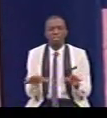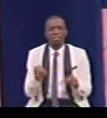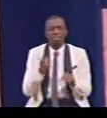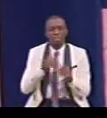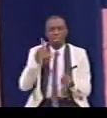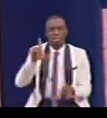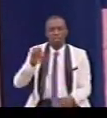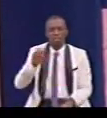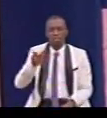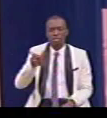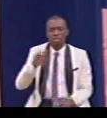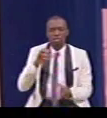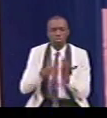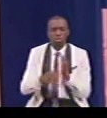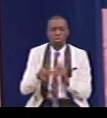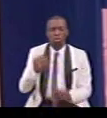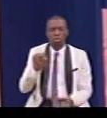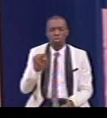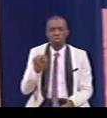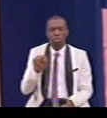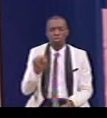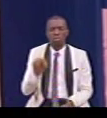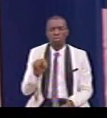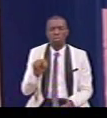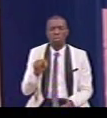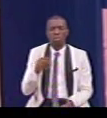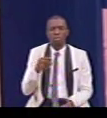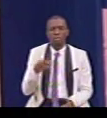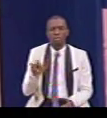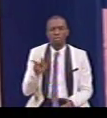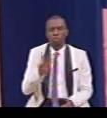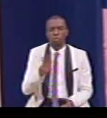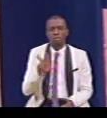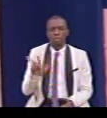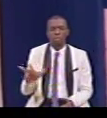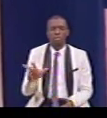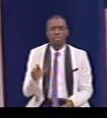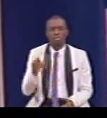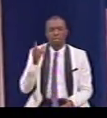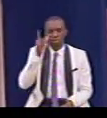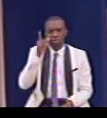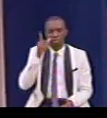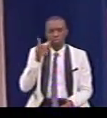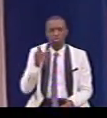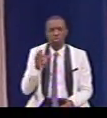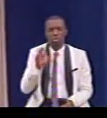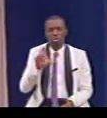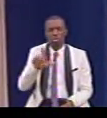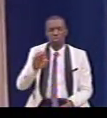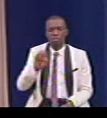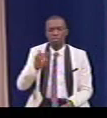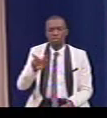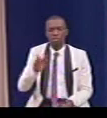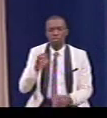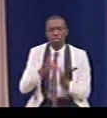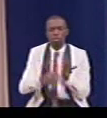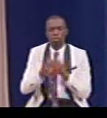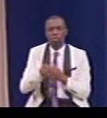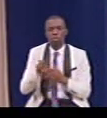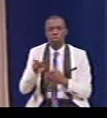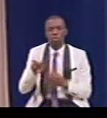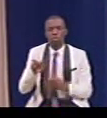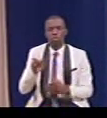20 Leviticus chapter 20 I'm reading from verse 23 Leviticus chapter 20 I would look in at verse 23